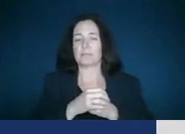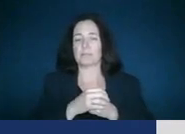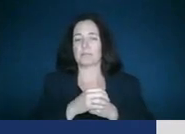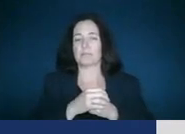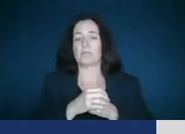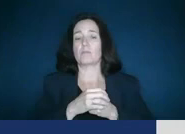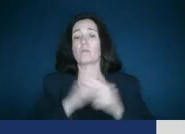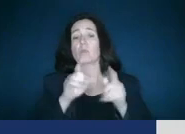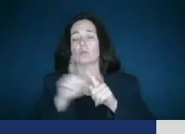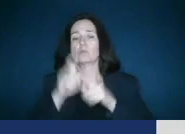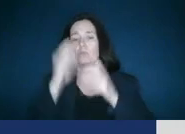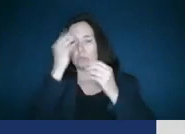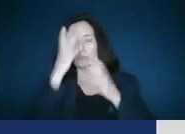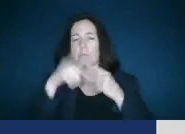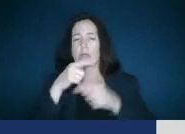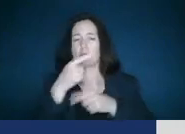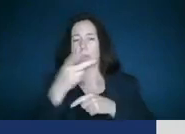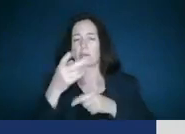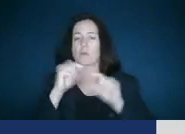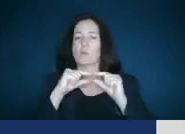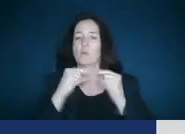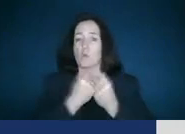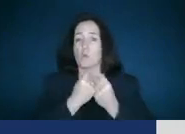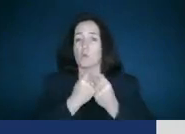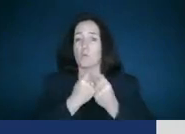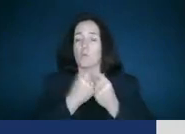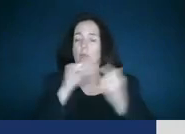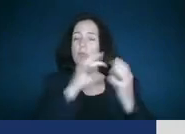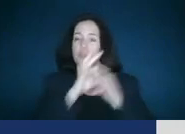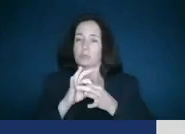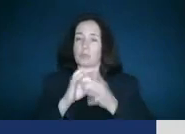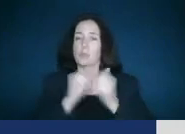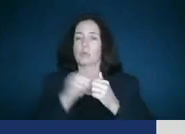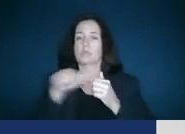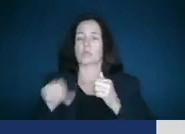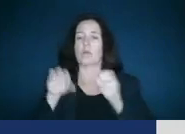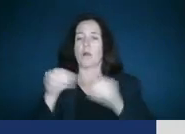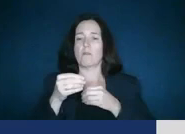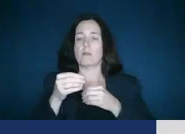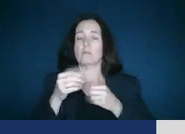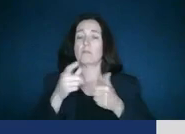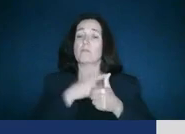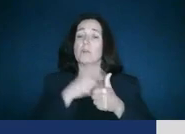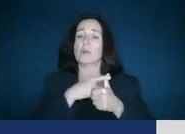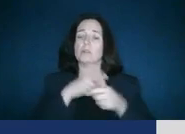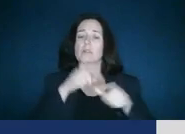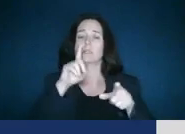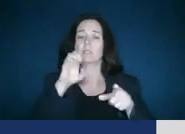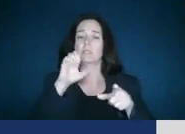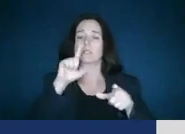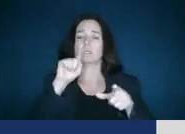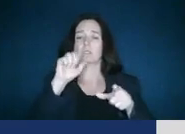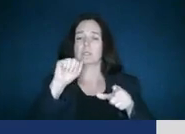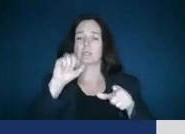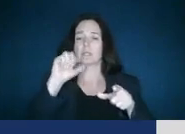I also want to tell about a couple of groups that are affiliated with our office. And the first one is Delta Alpha